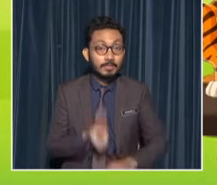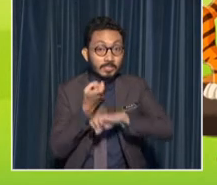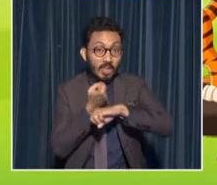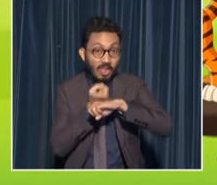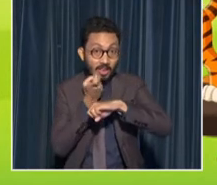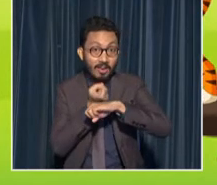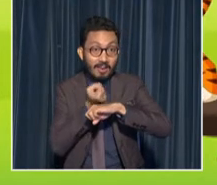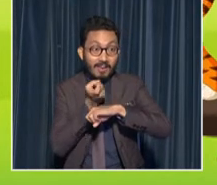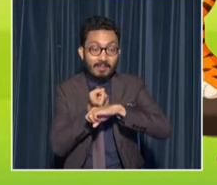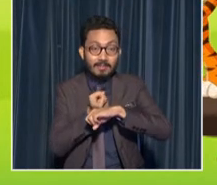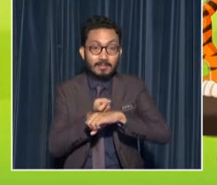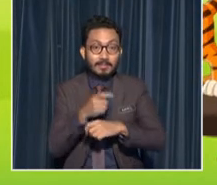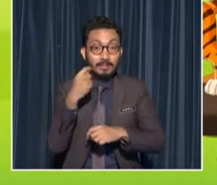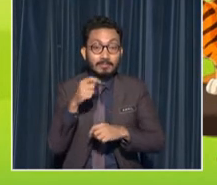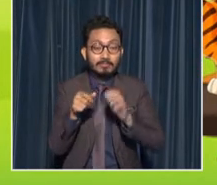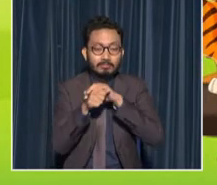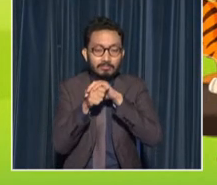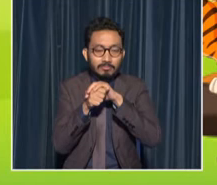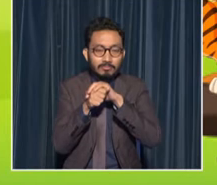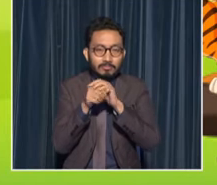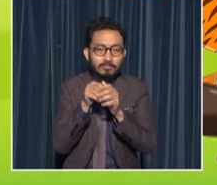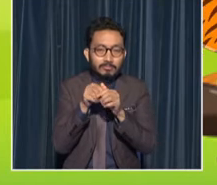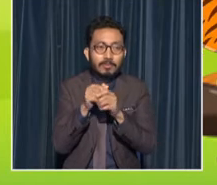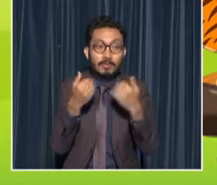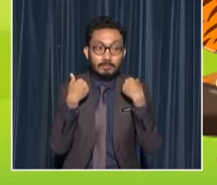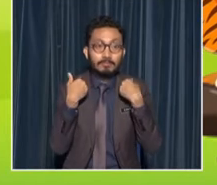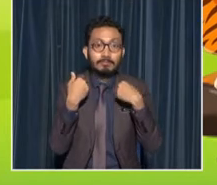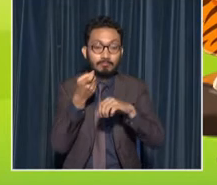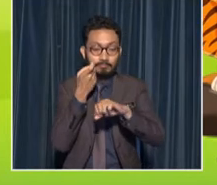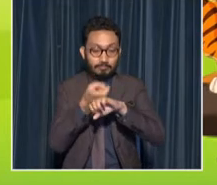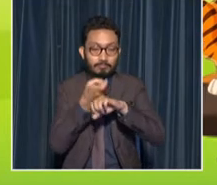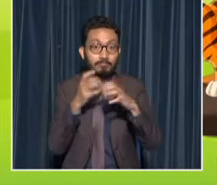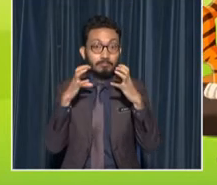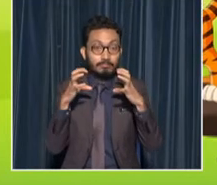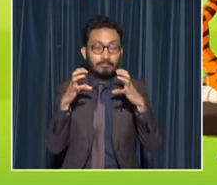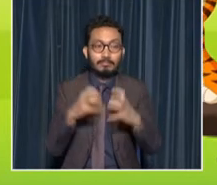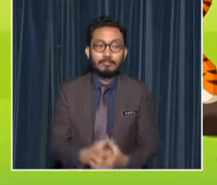Shell. The snail has a hard shell.